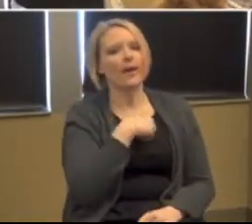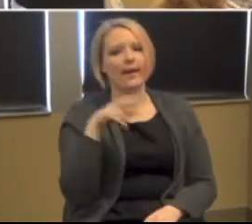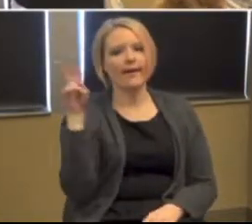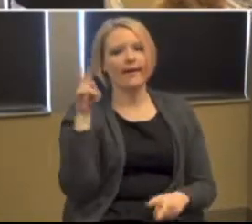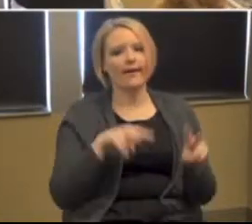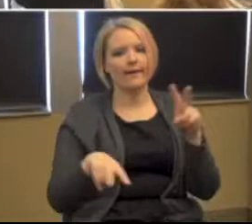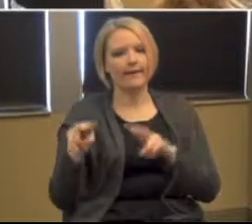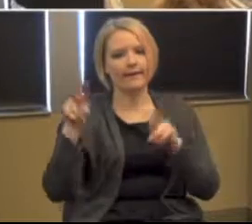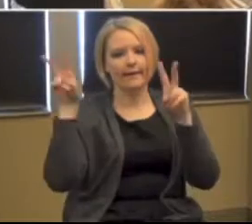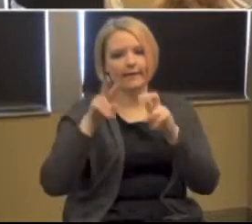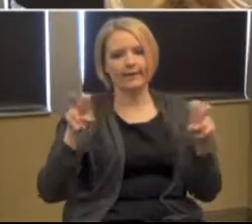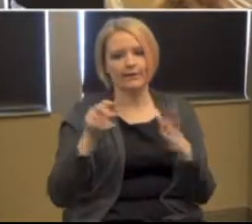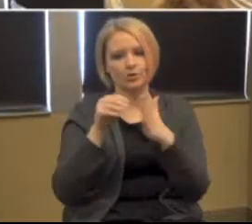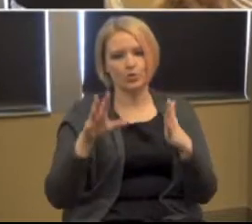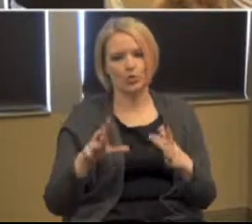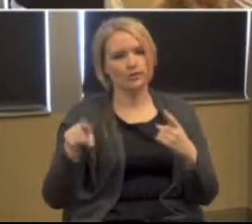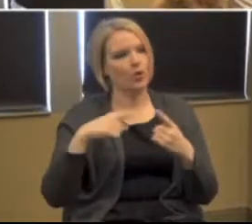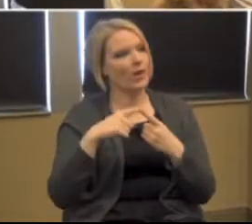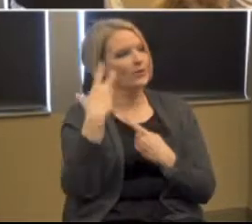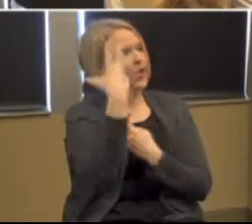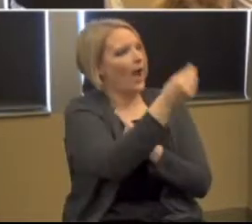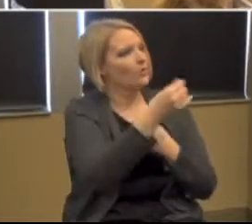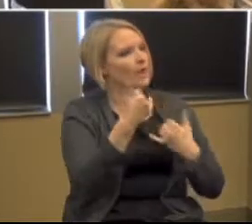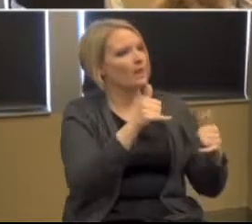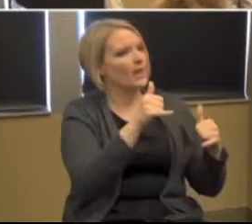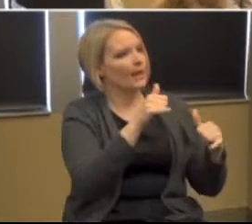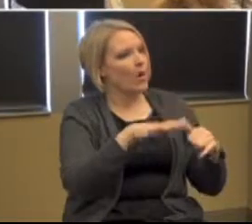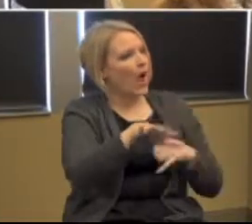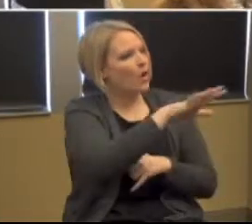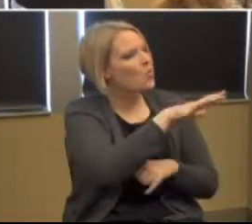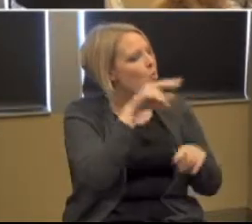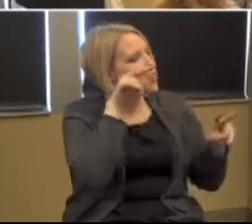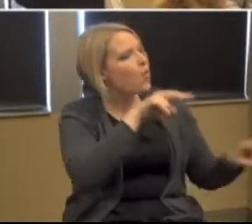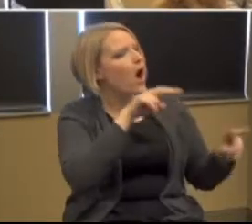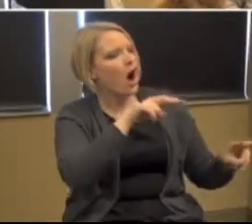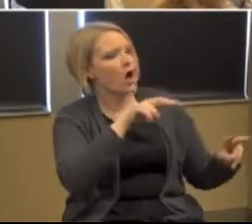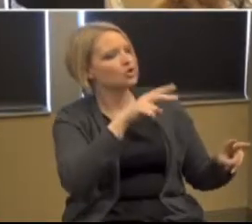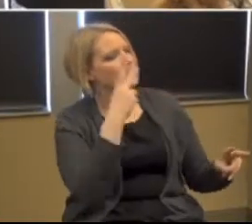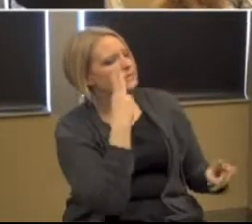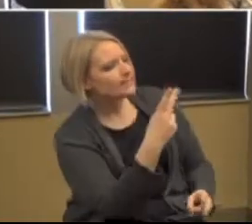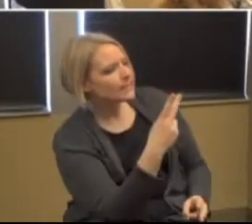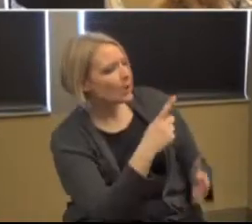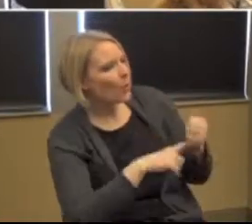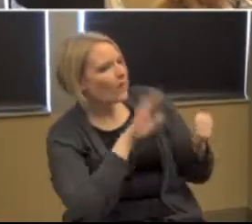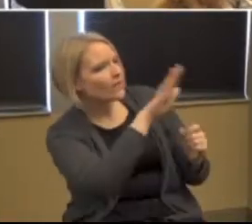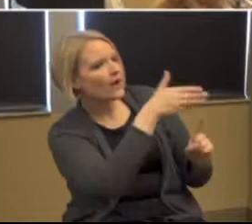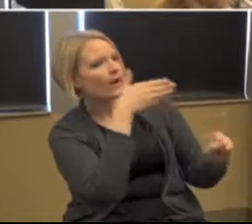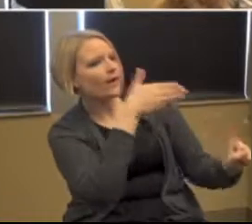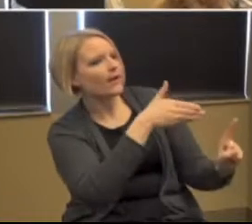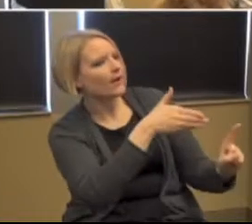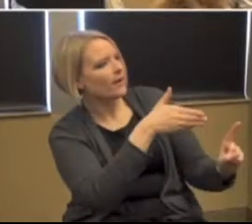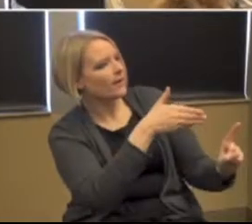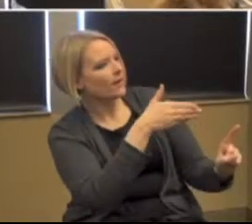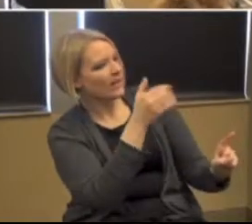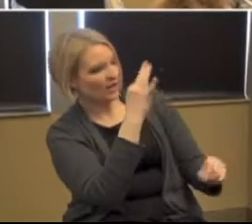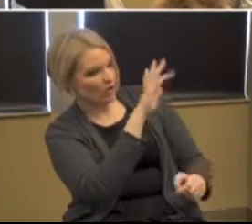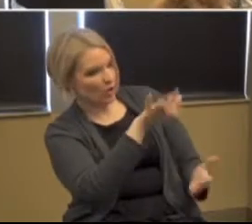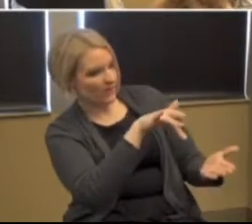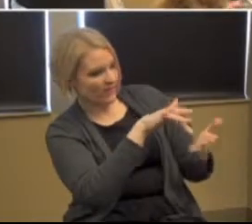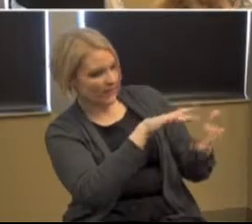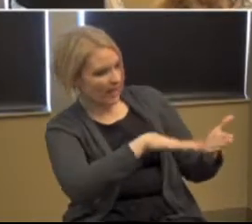observing and watching our students. So when they're out on the playground, watch and look at what it is that they're doing and playing with. When they're in the center area,